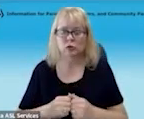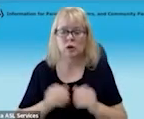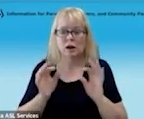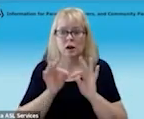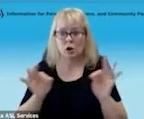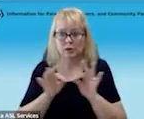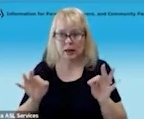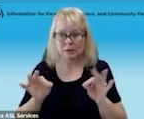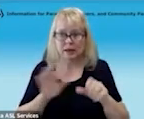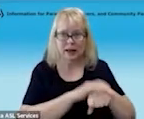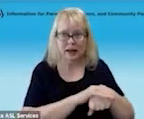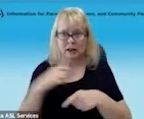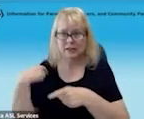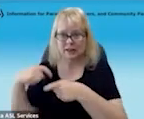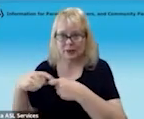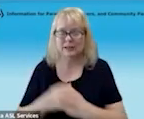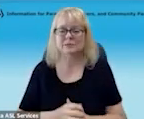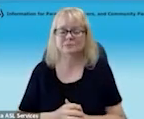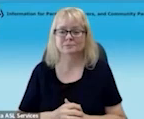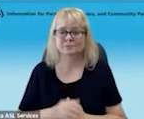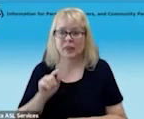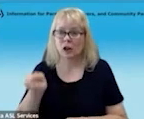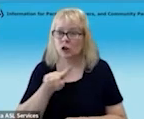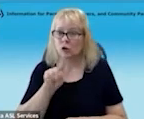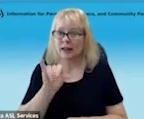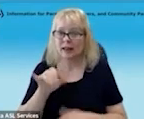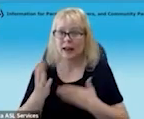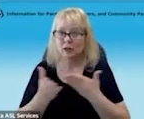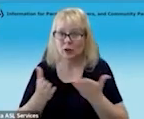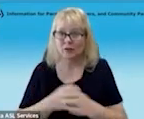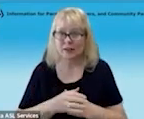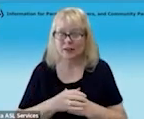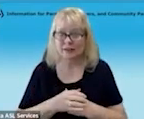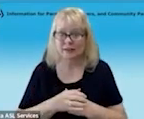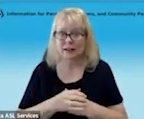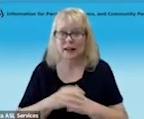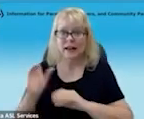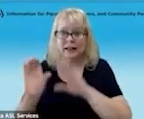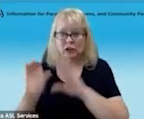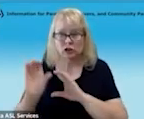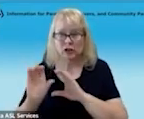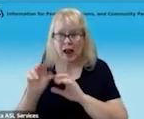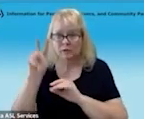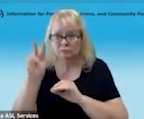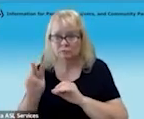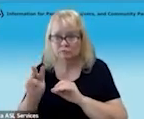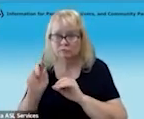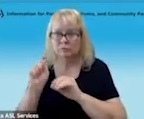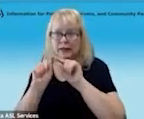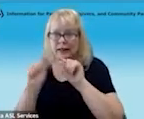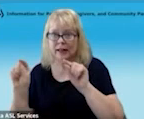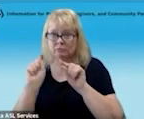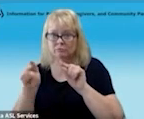Now for a few points about today's webinar. Reasonable accommodation is provided through